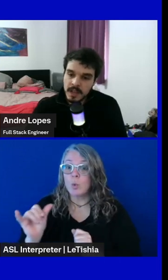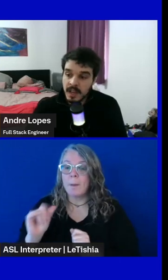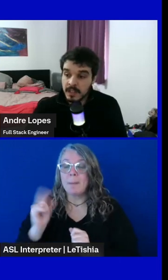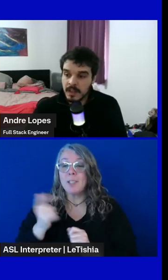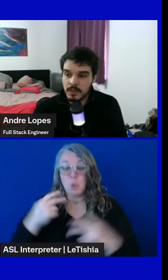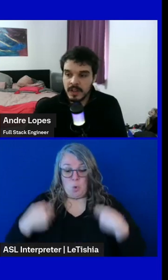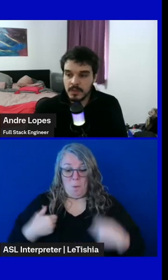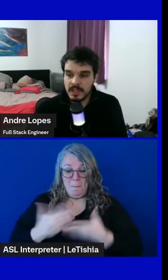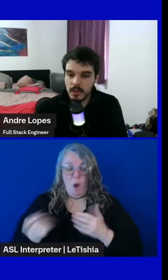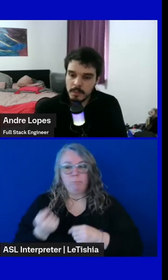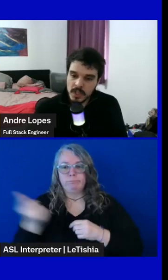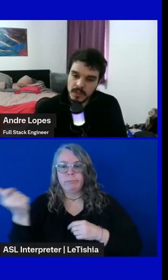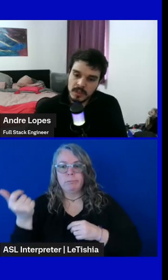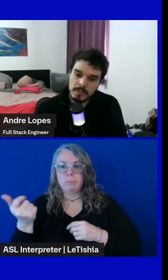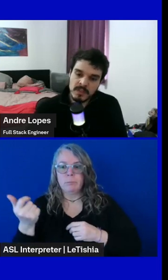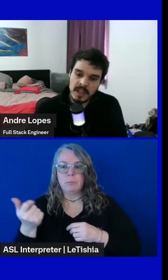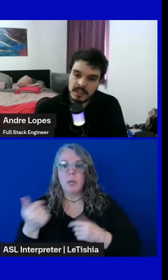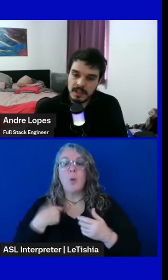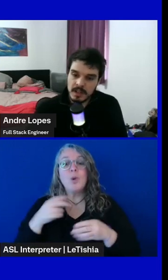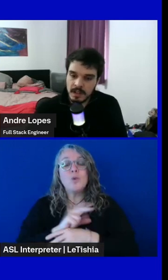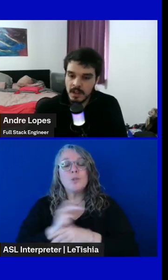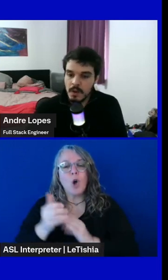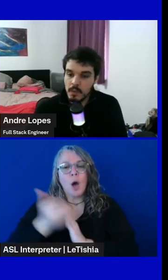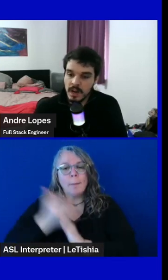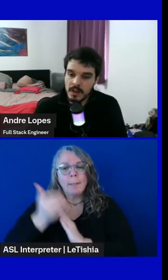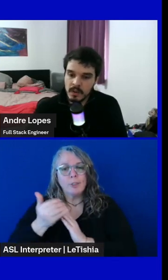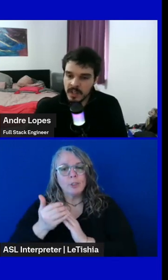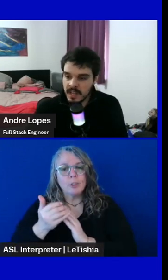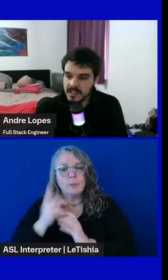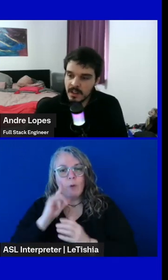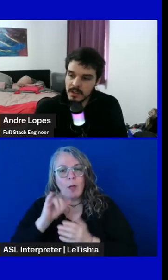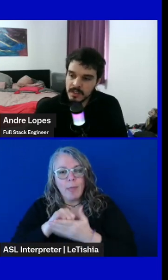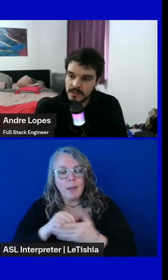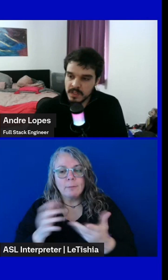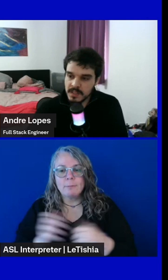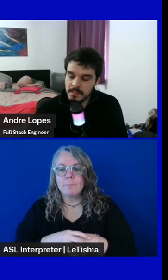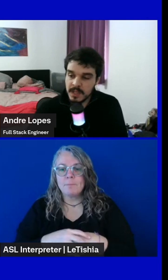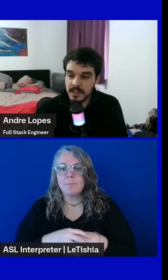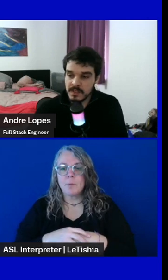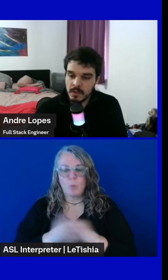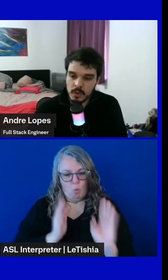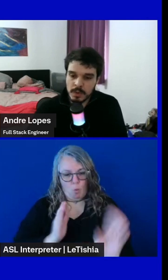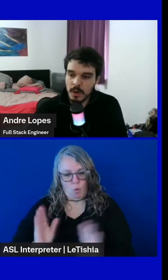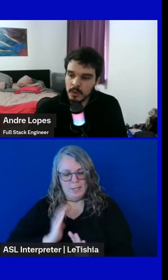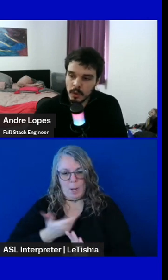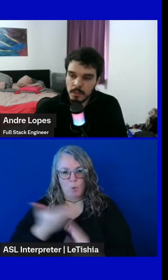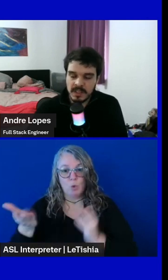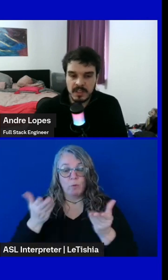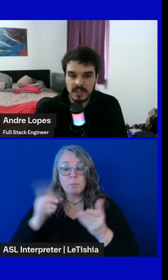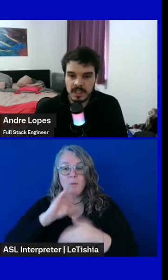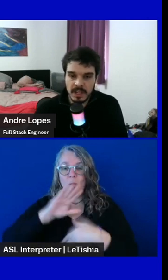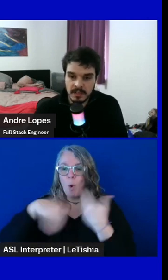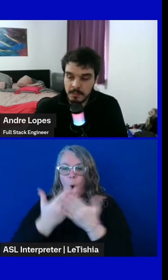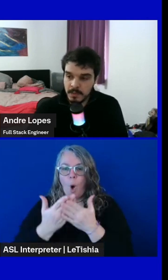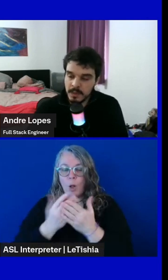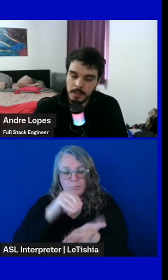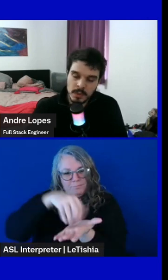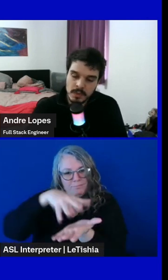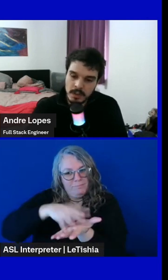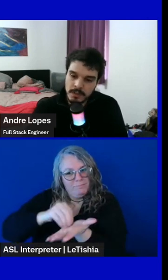factor, and then we are using automation on top of that. We are organizing our services because it's going to be all documented in